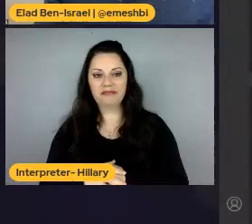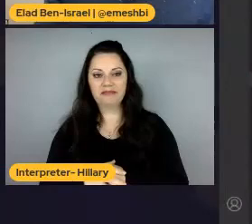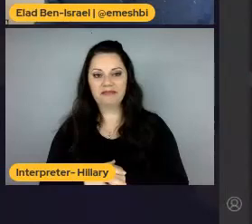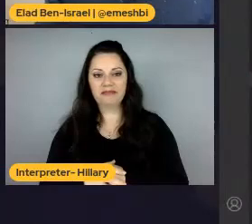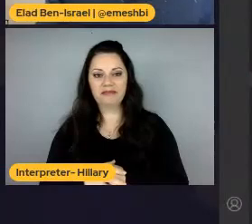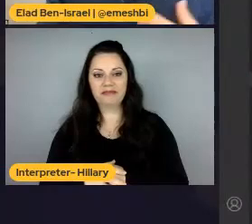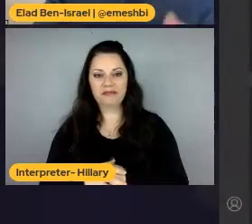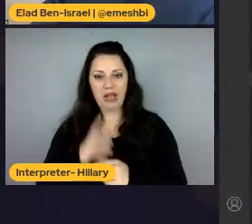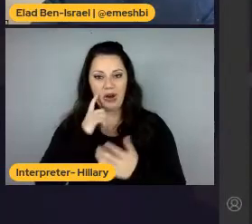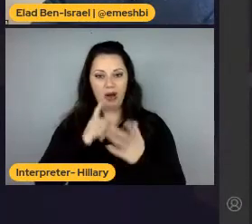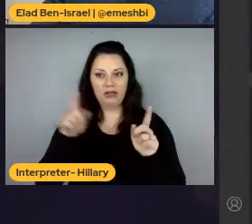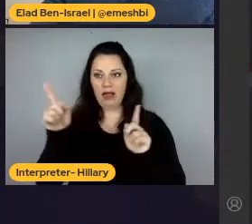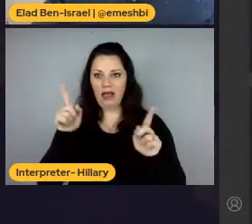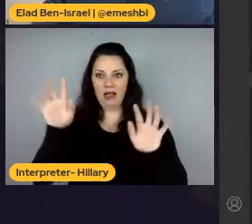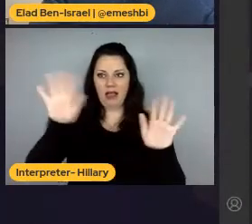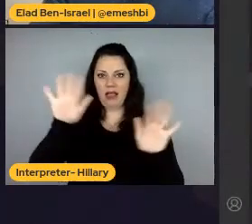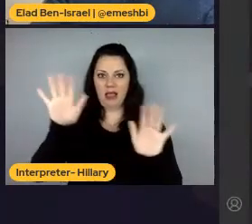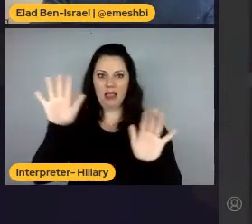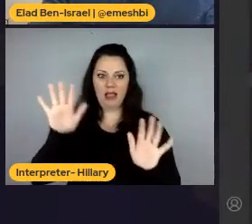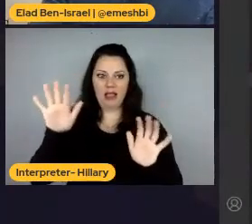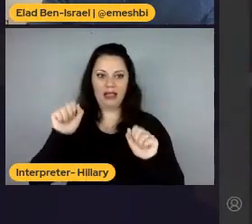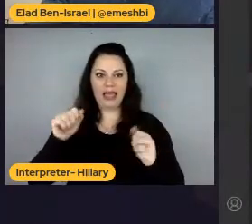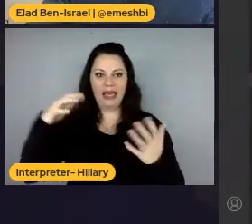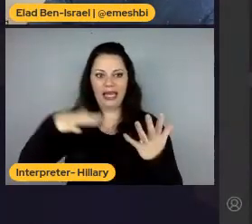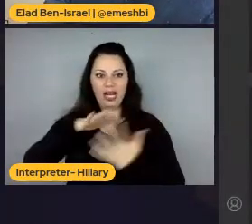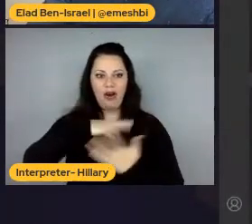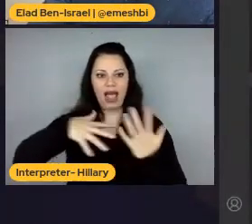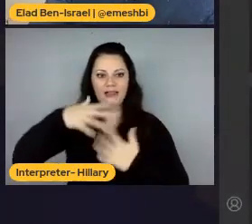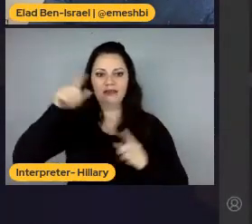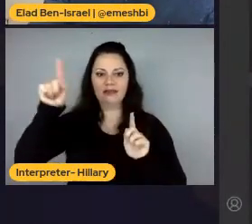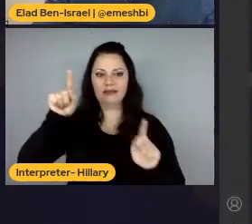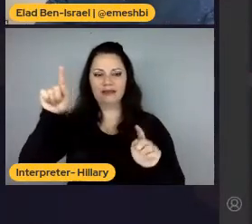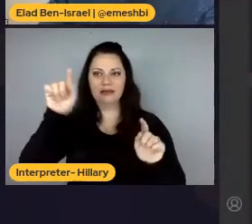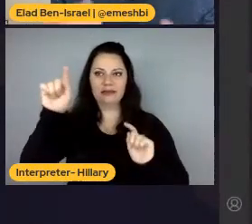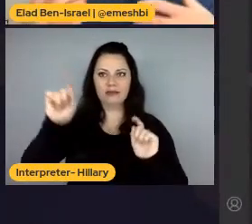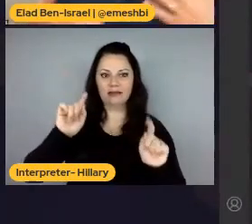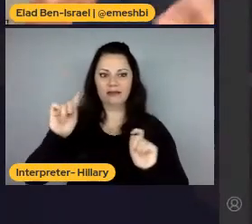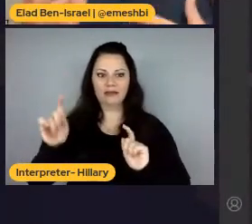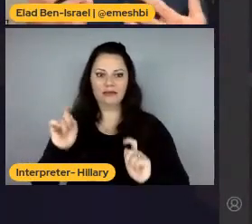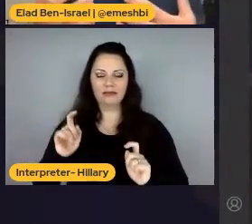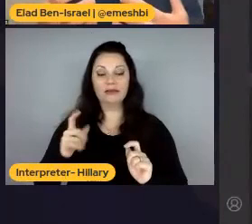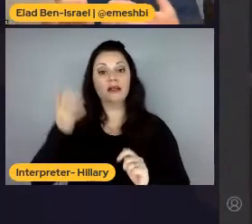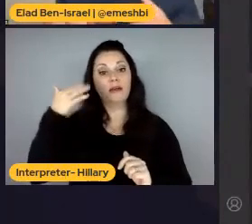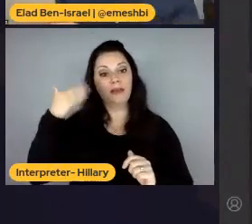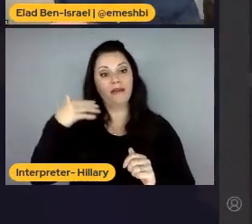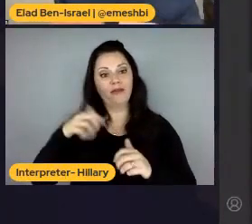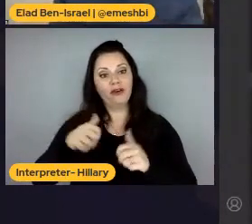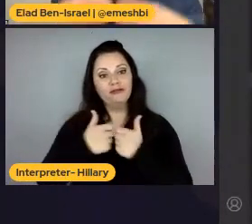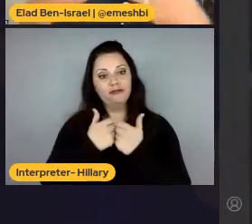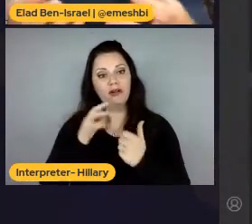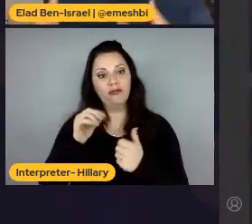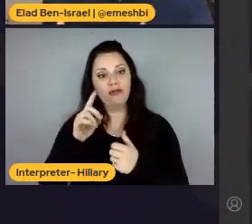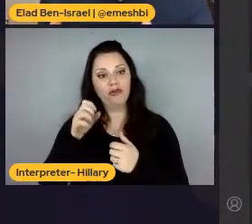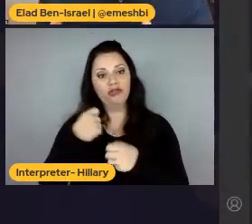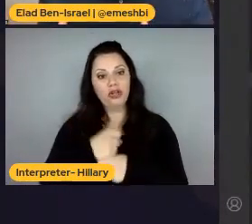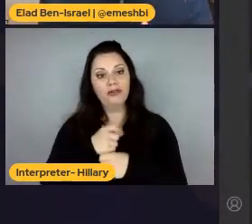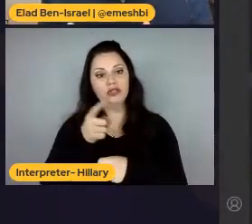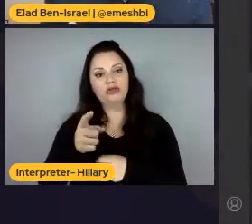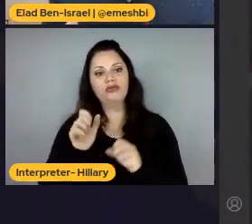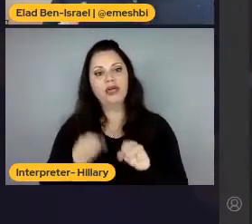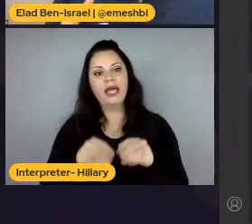this interactive thing. I'm really excited by this interactive thing, because I feel like one of the challenges with code generation sometimes is that you really lose